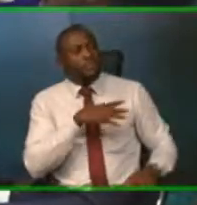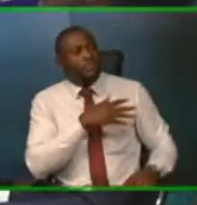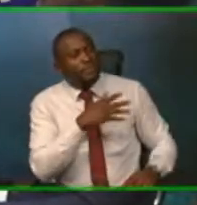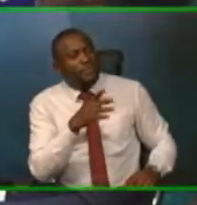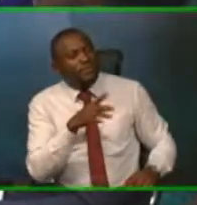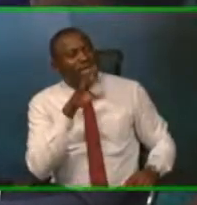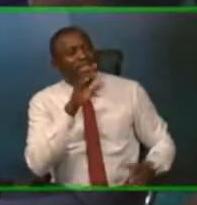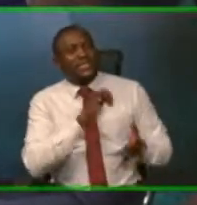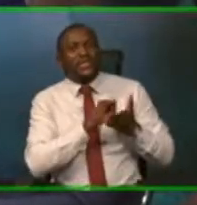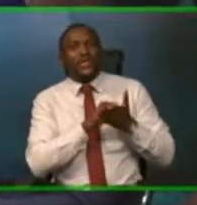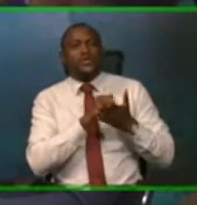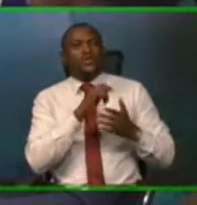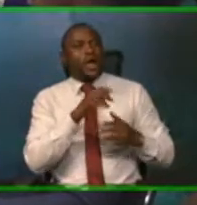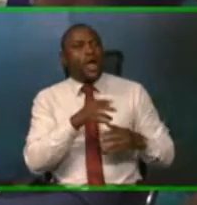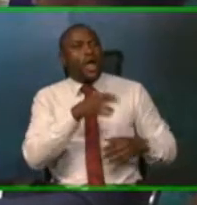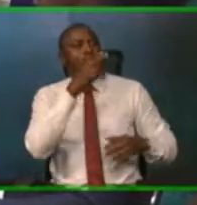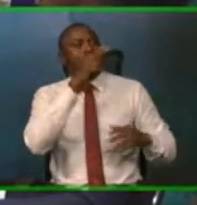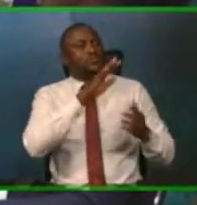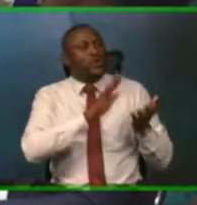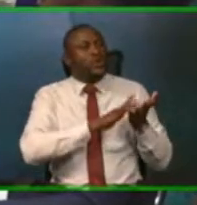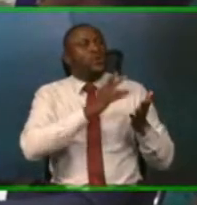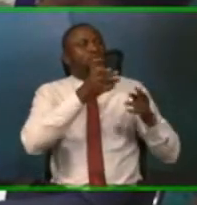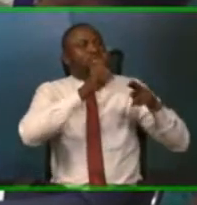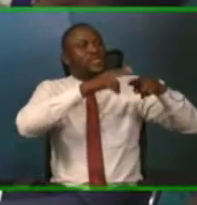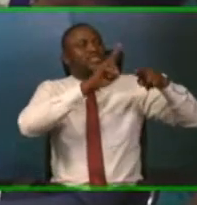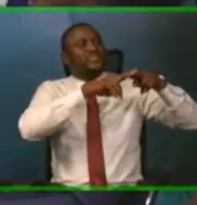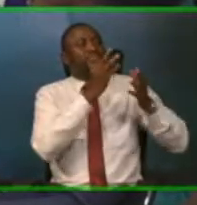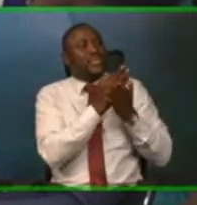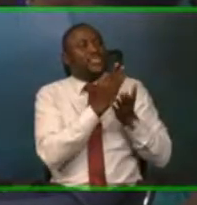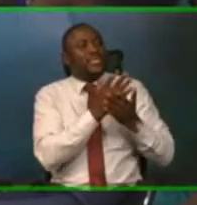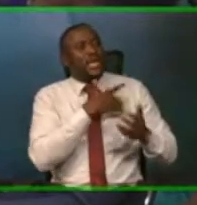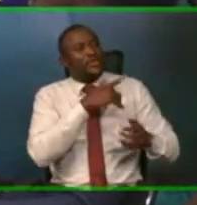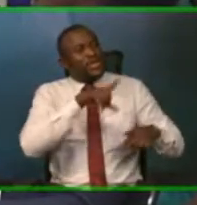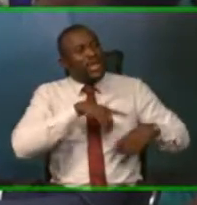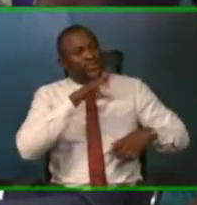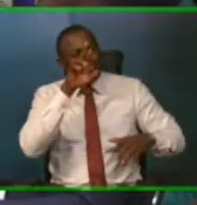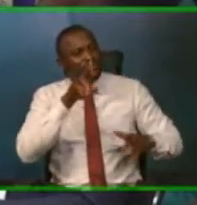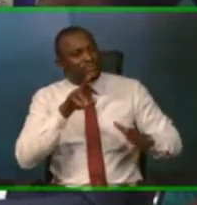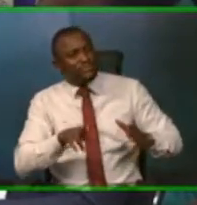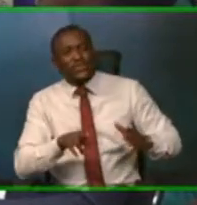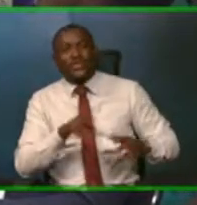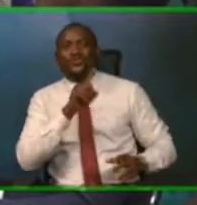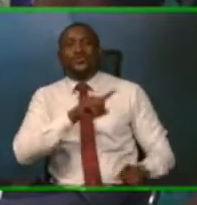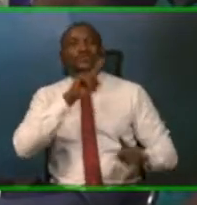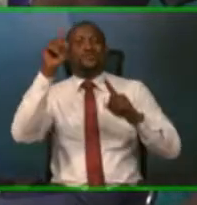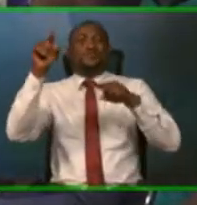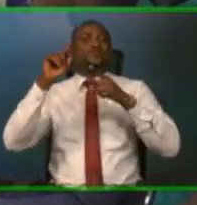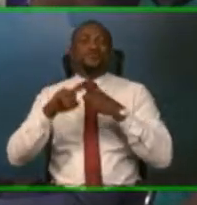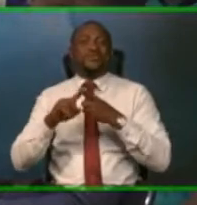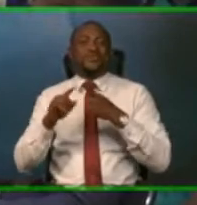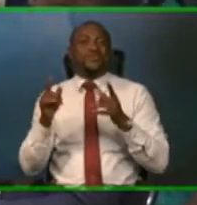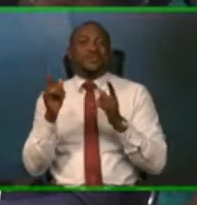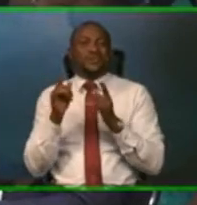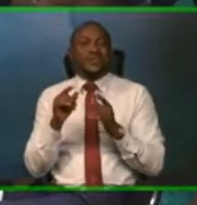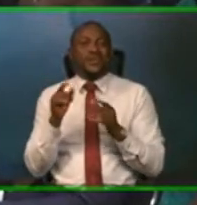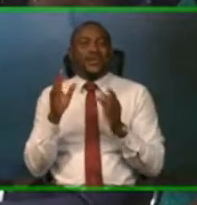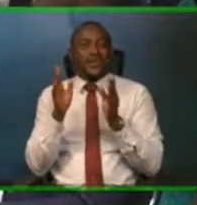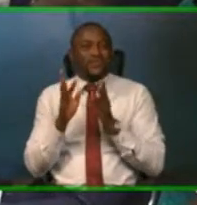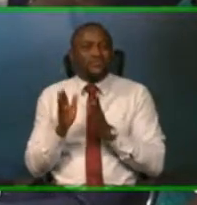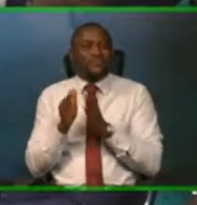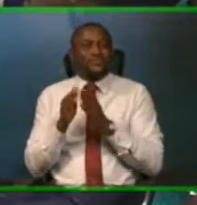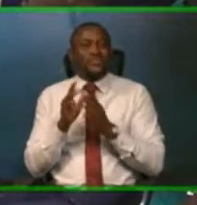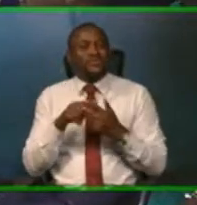higher your glory increases, whether financially speaking, your life is going down, you need to go for a retreat and vet who is sponsoring